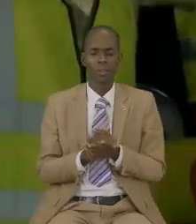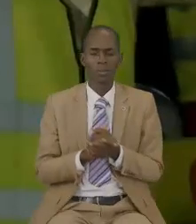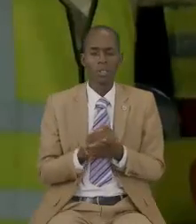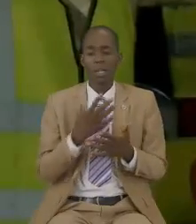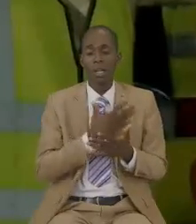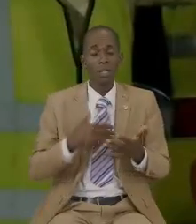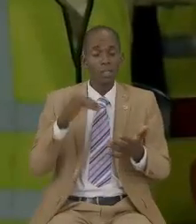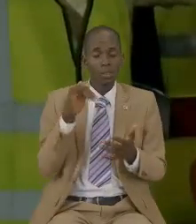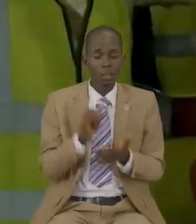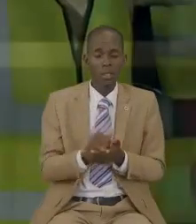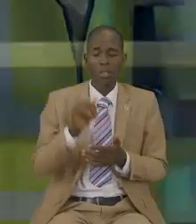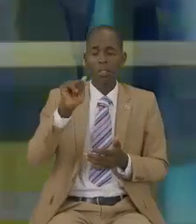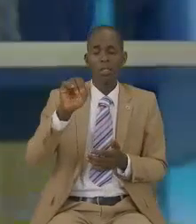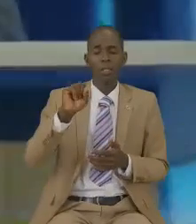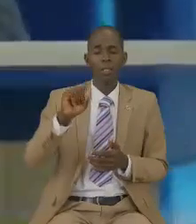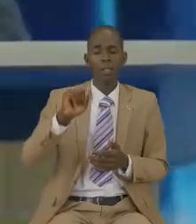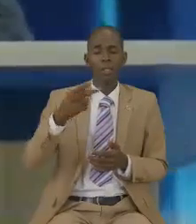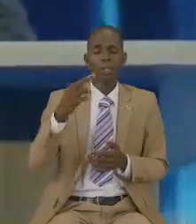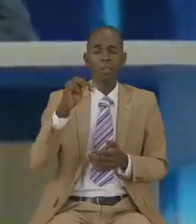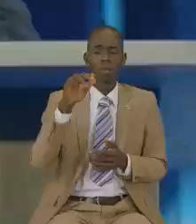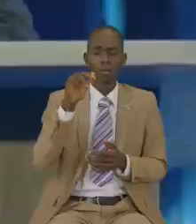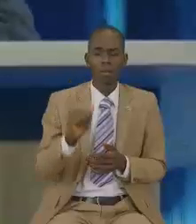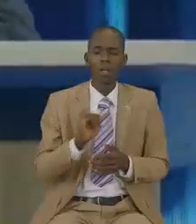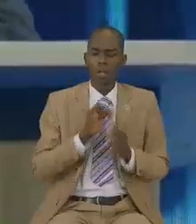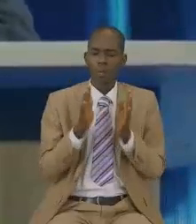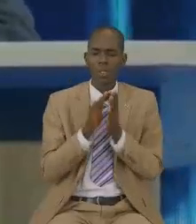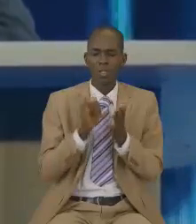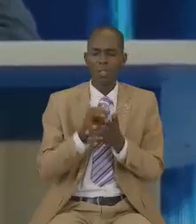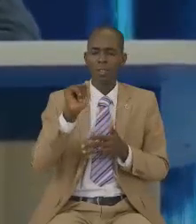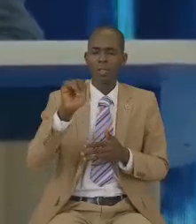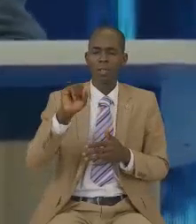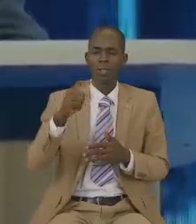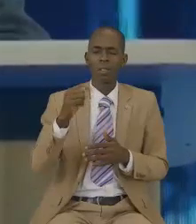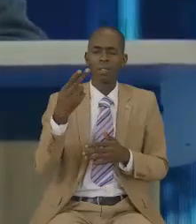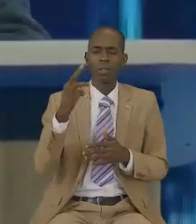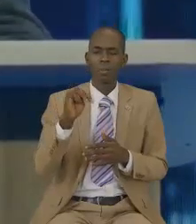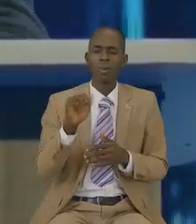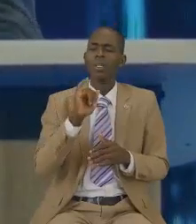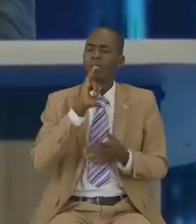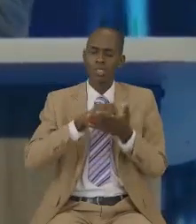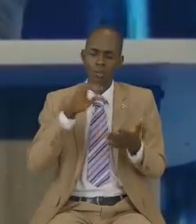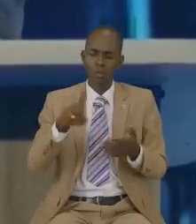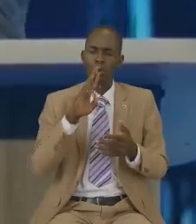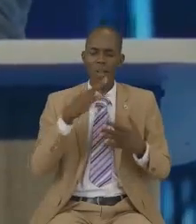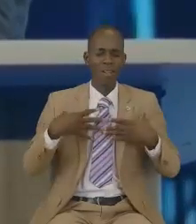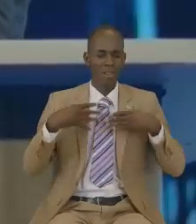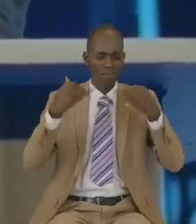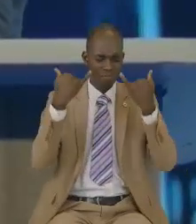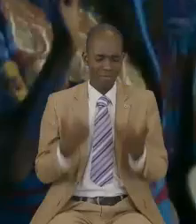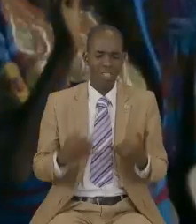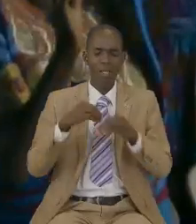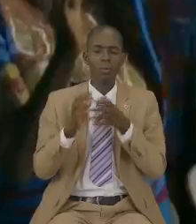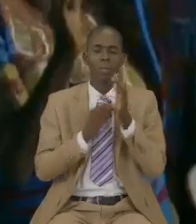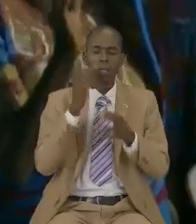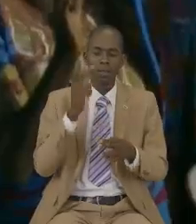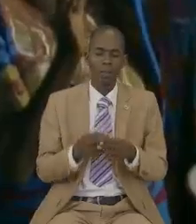And that asthma, I pray that asthma is removed. You are healed right now in Jesus'